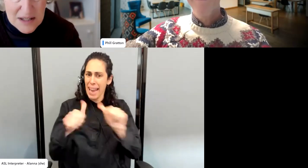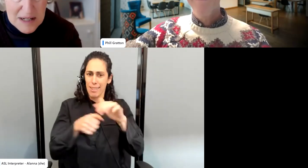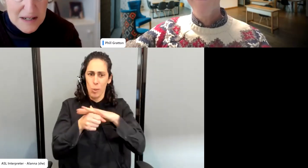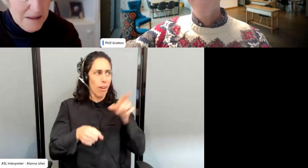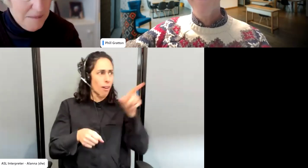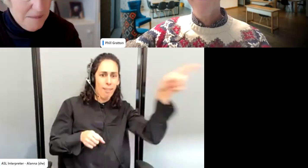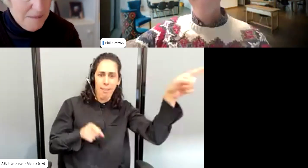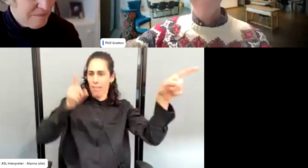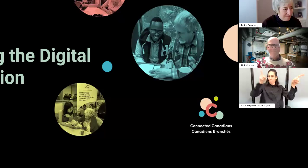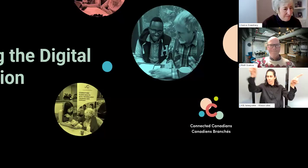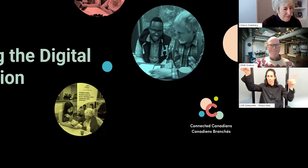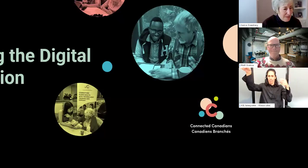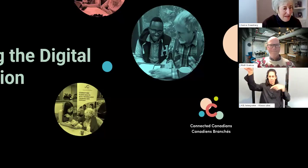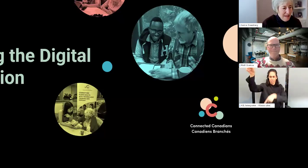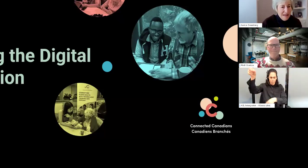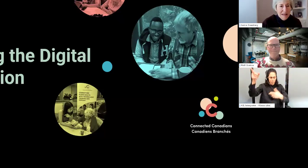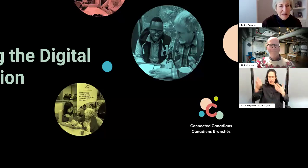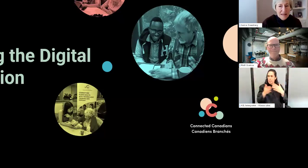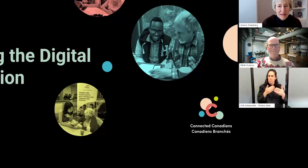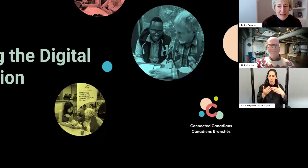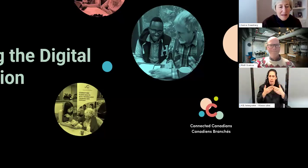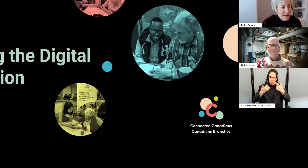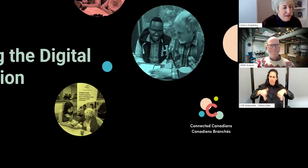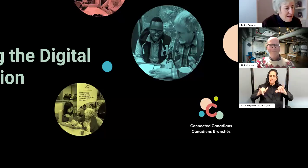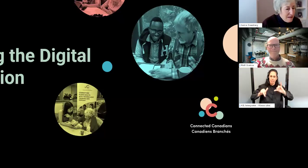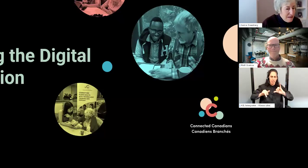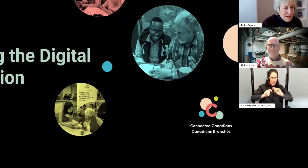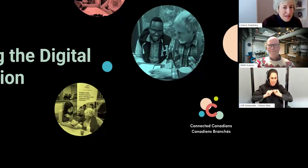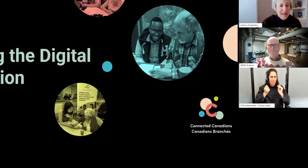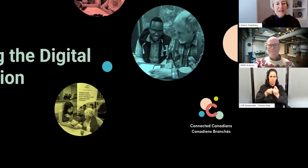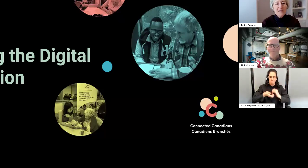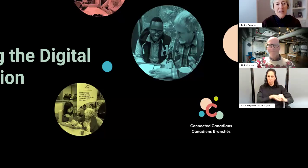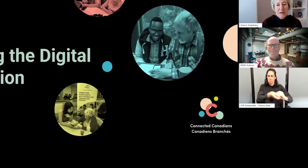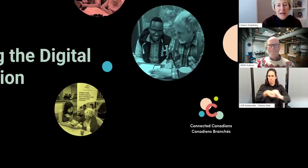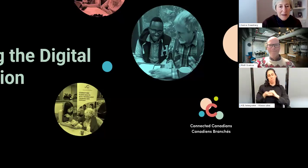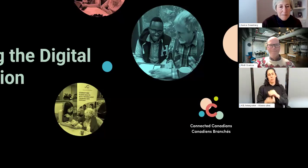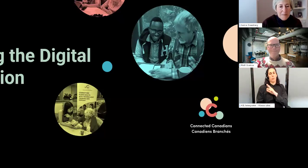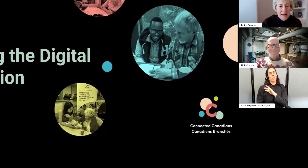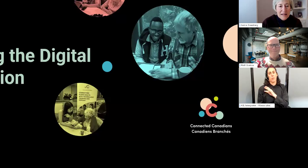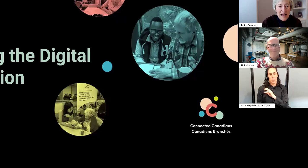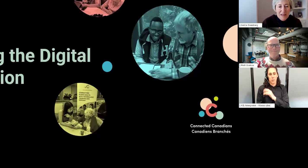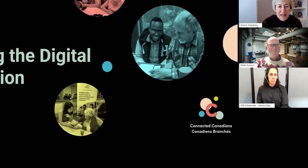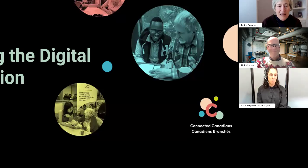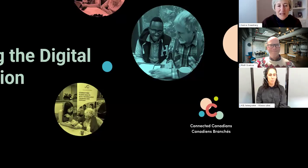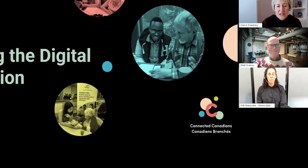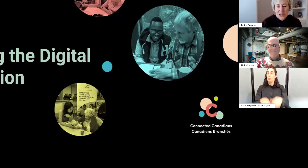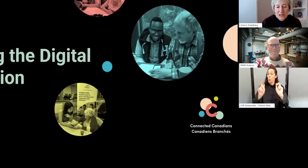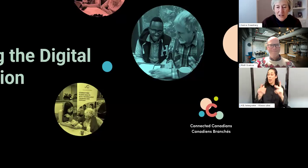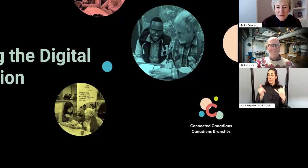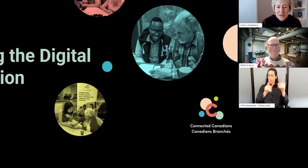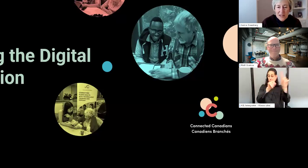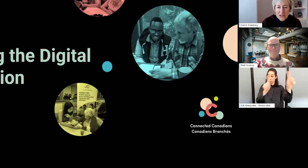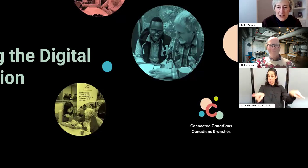my screen here. Okay, so here we are. Navigating the